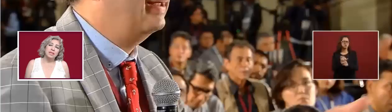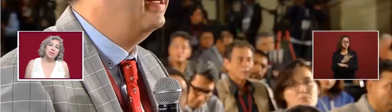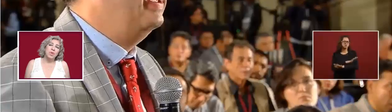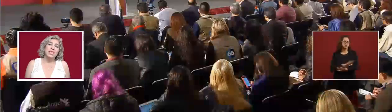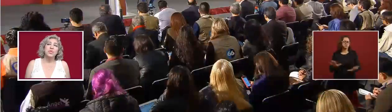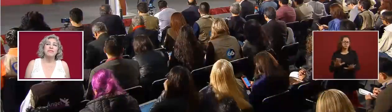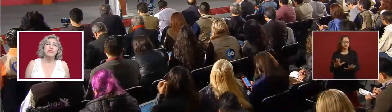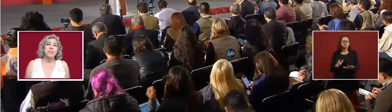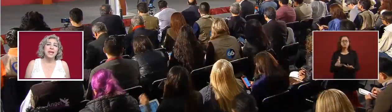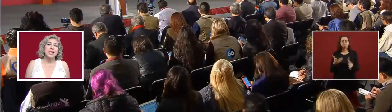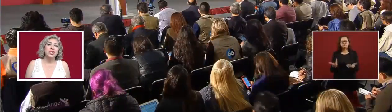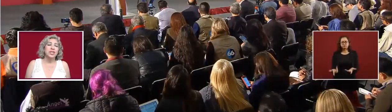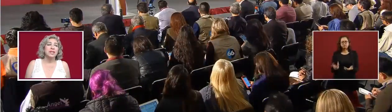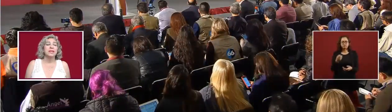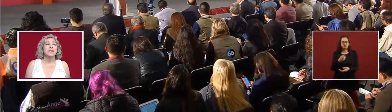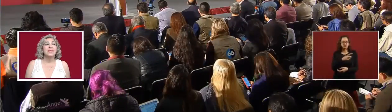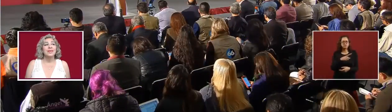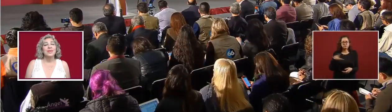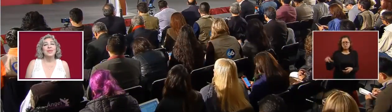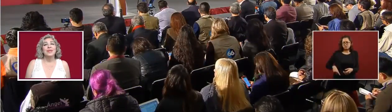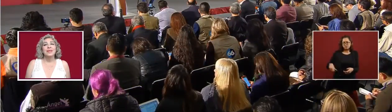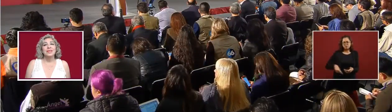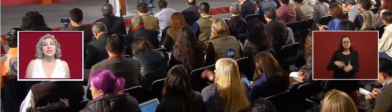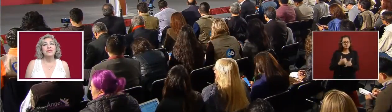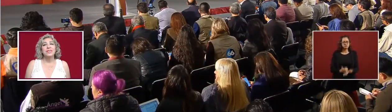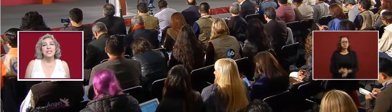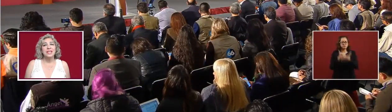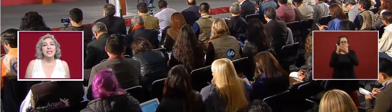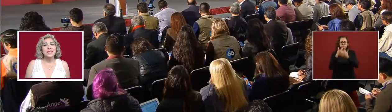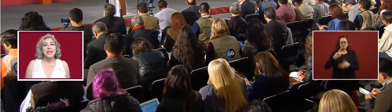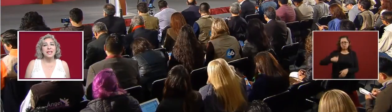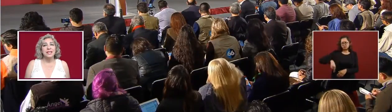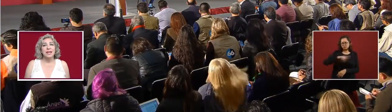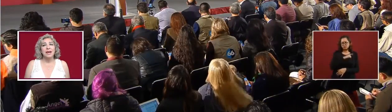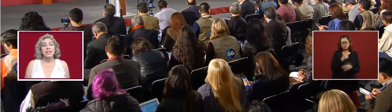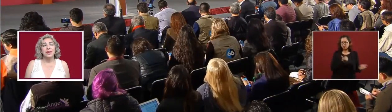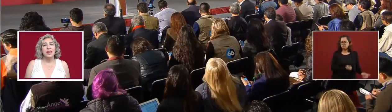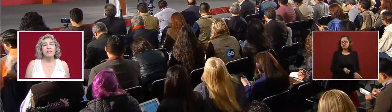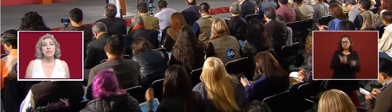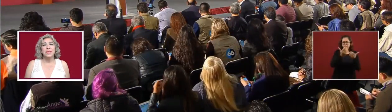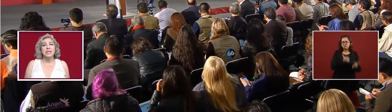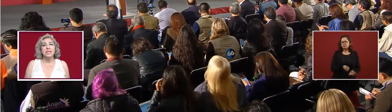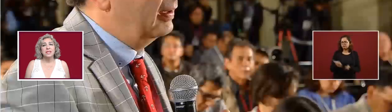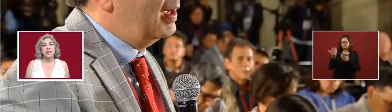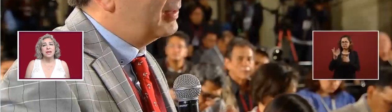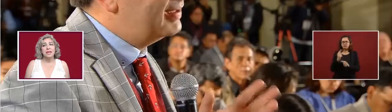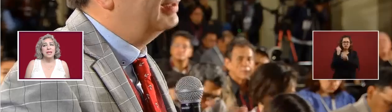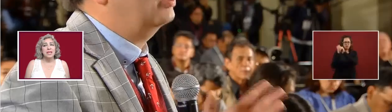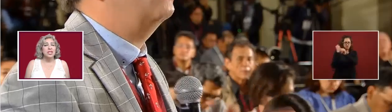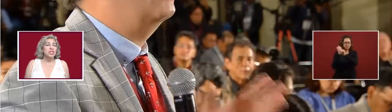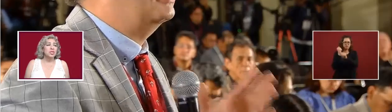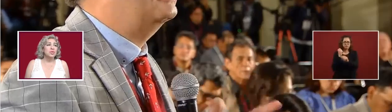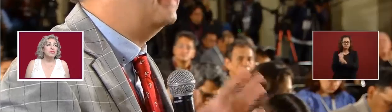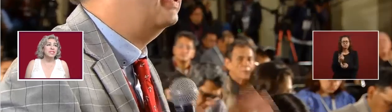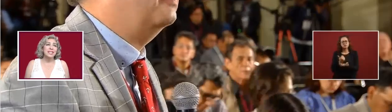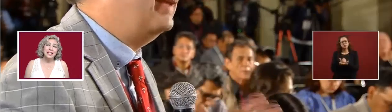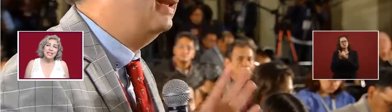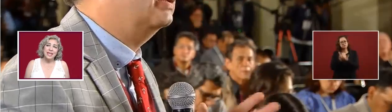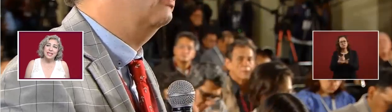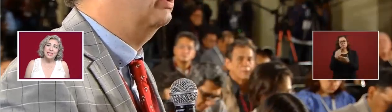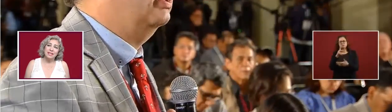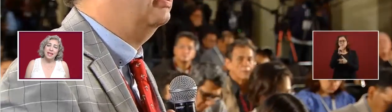right to information, to facilitate the government, uh, to